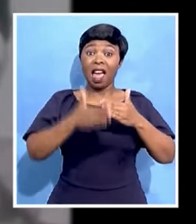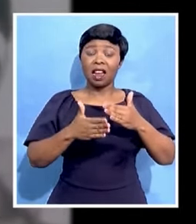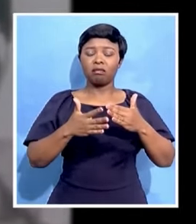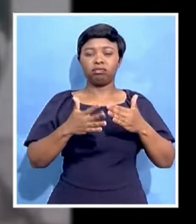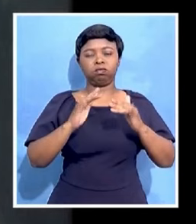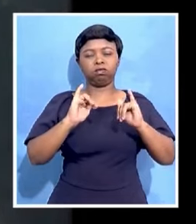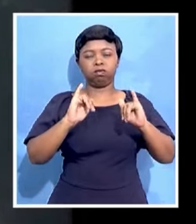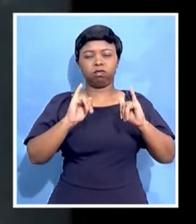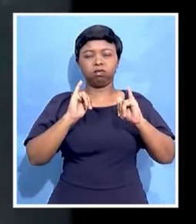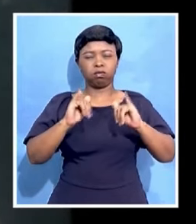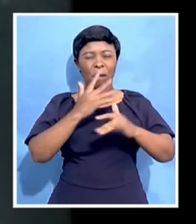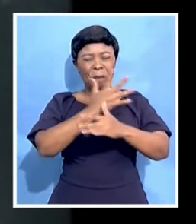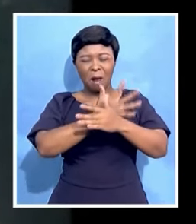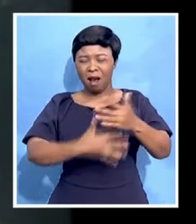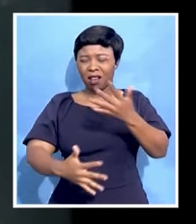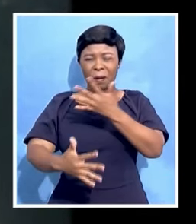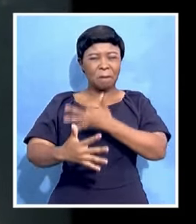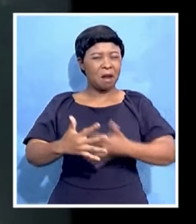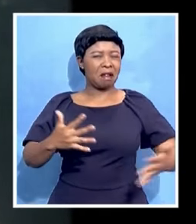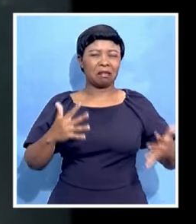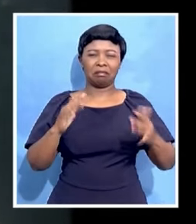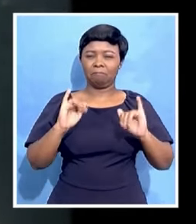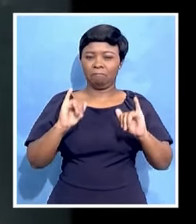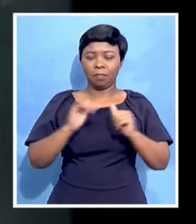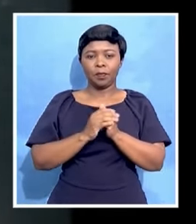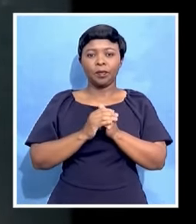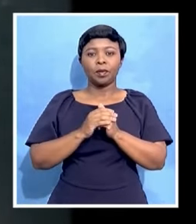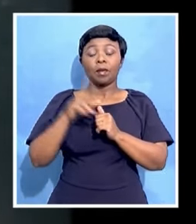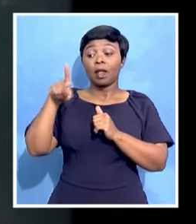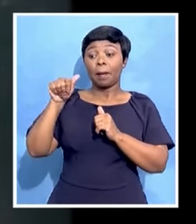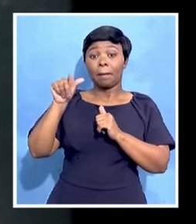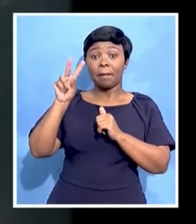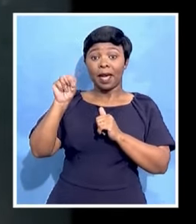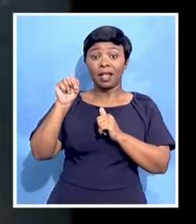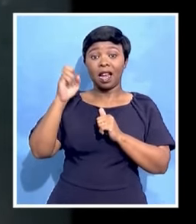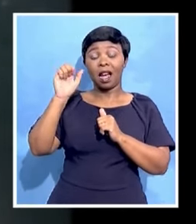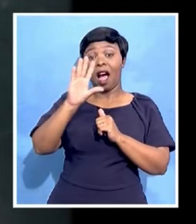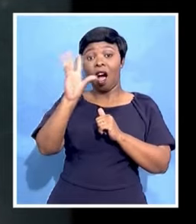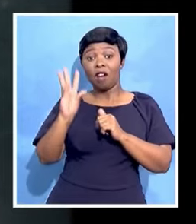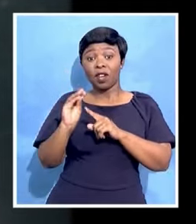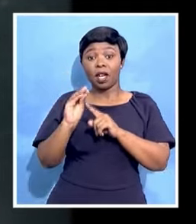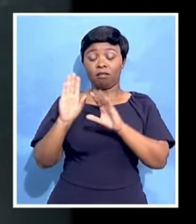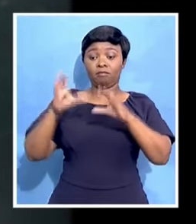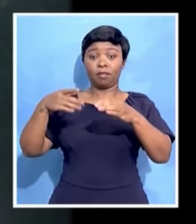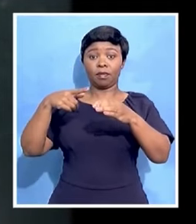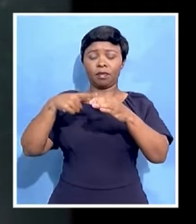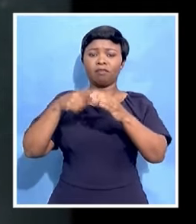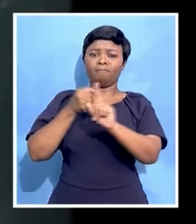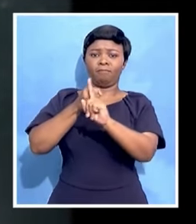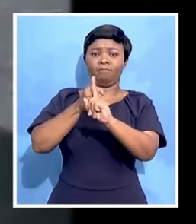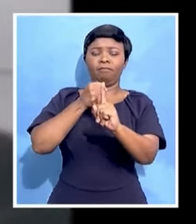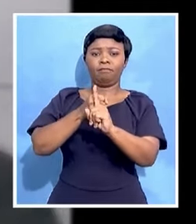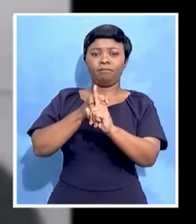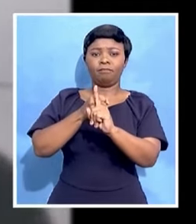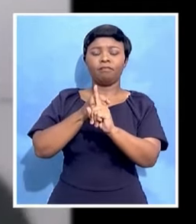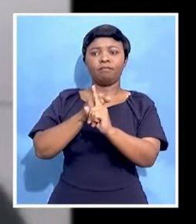The Pan-Africanist Congress had embarked on a campaign against the government of the day. The PAC called on its